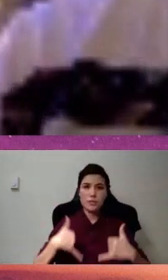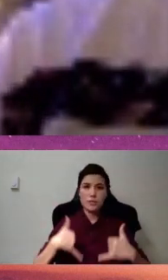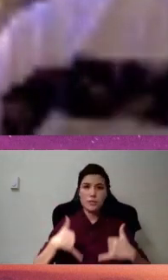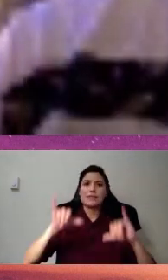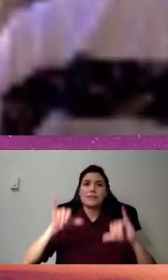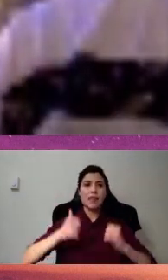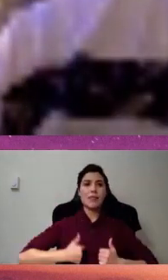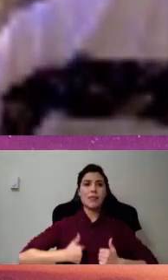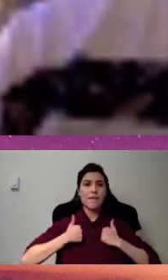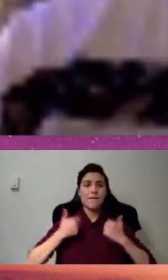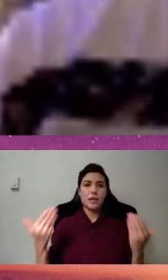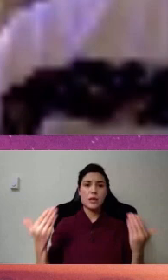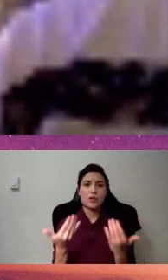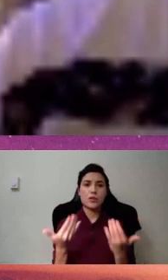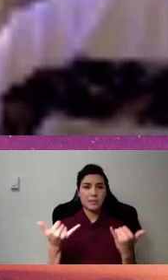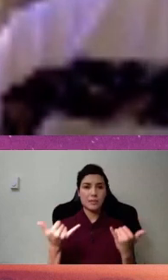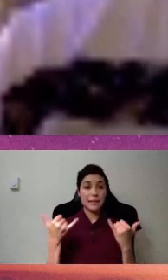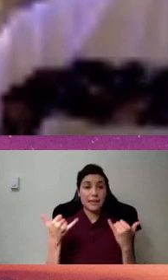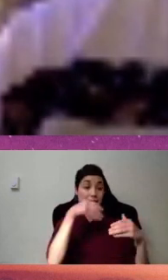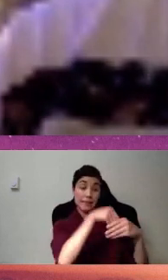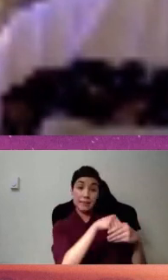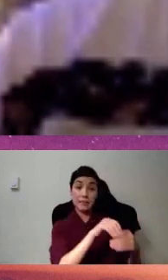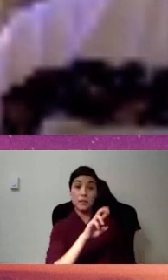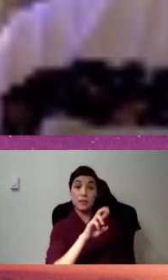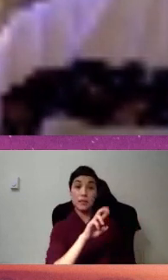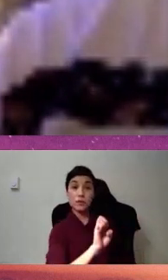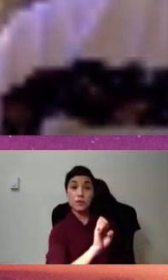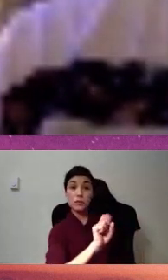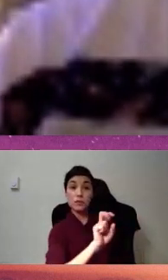so. I just wanted to acknowledge that.